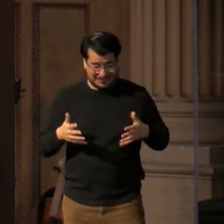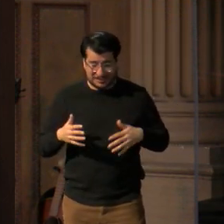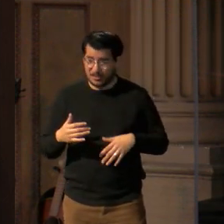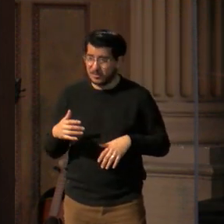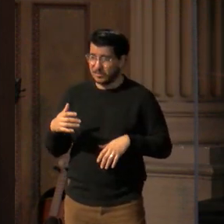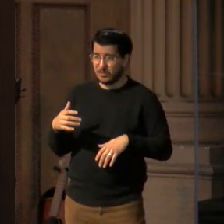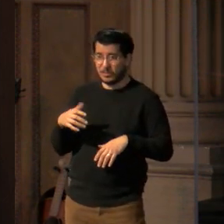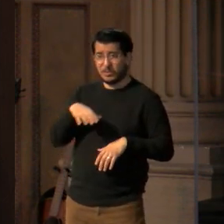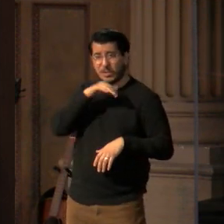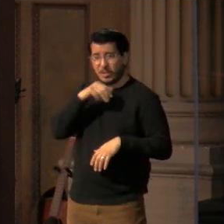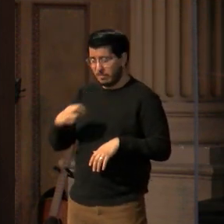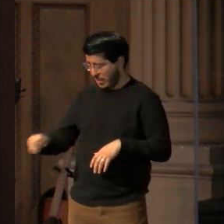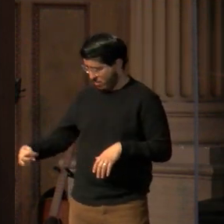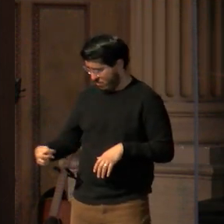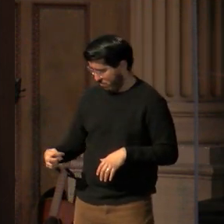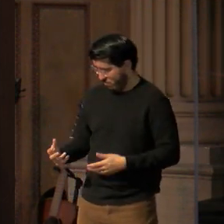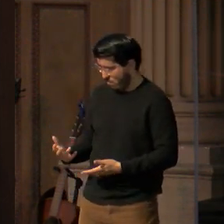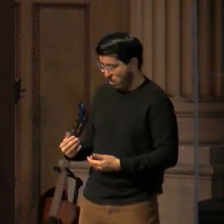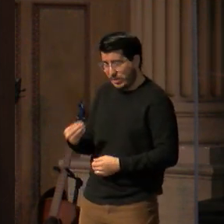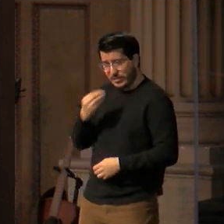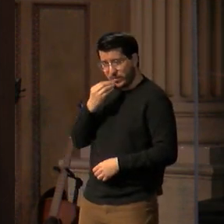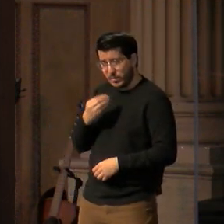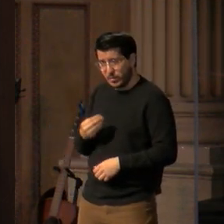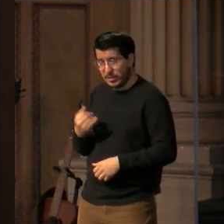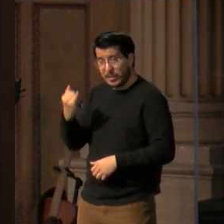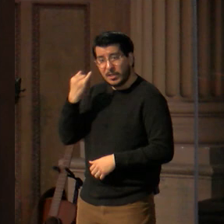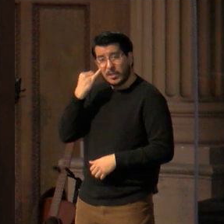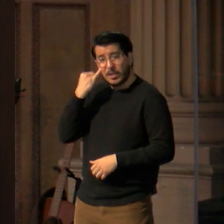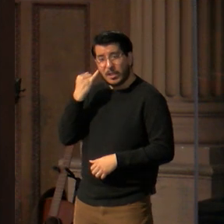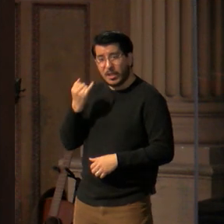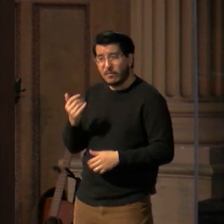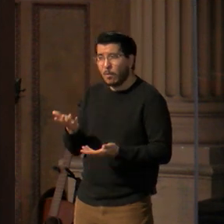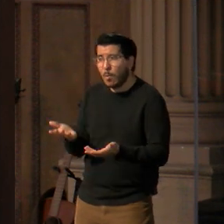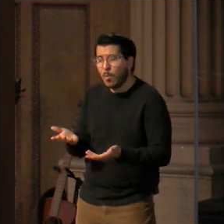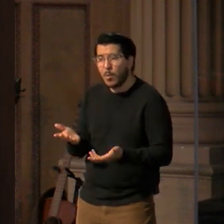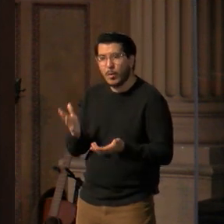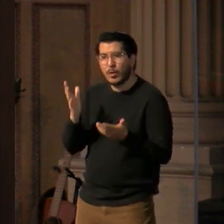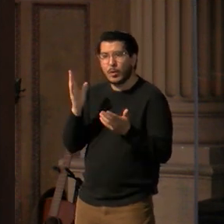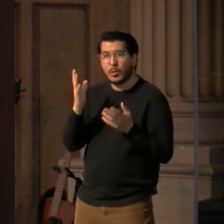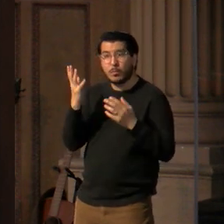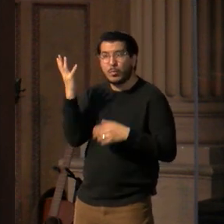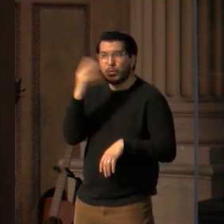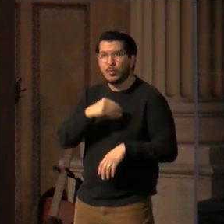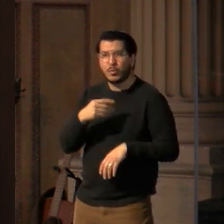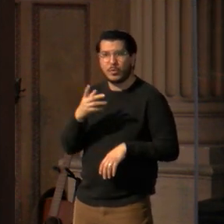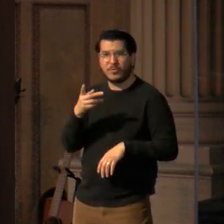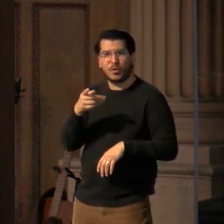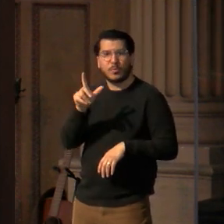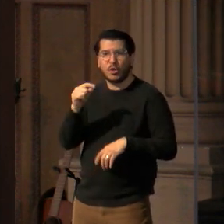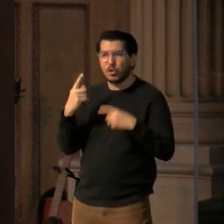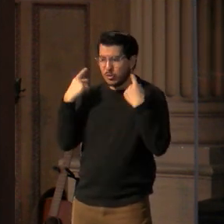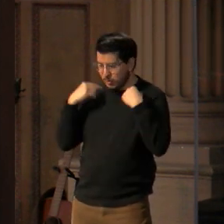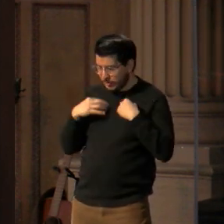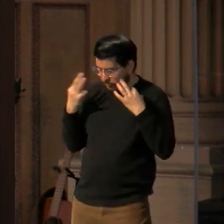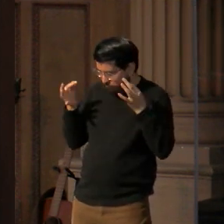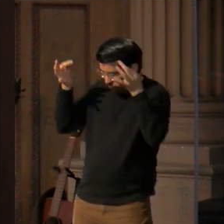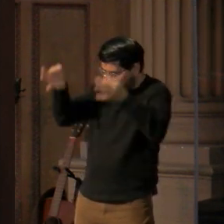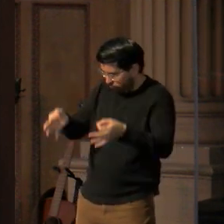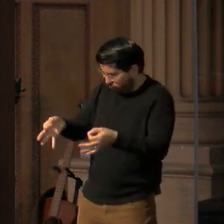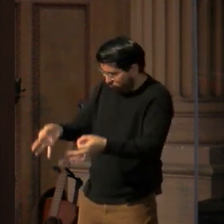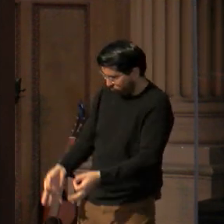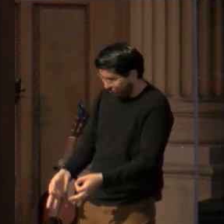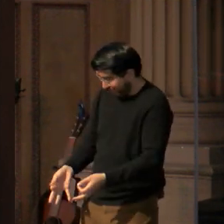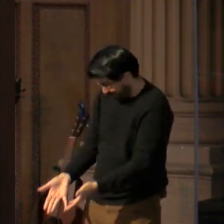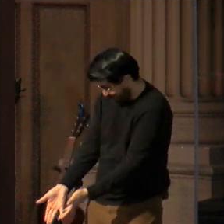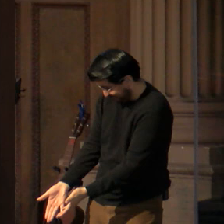food, which is all it wants, and you lay in front of that pig these beautiful, valuable pearls, the